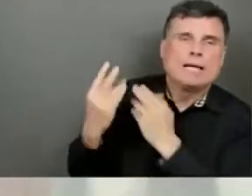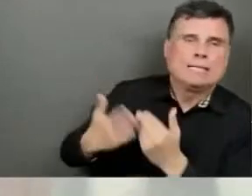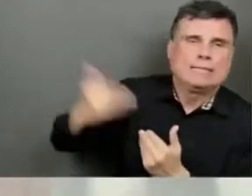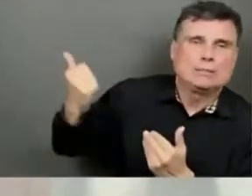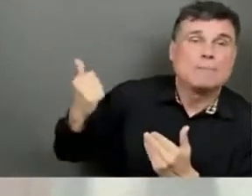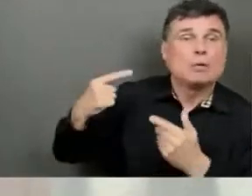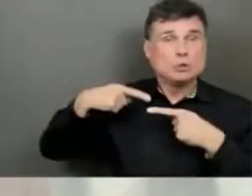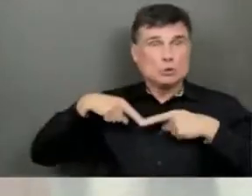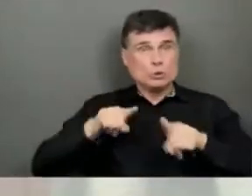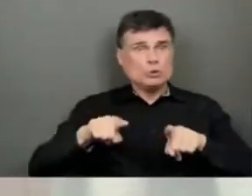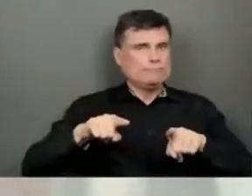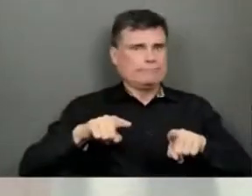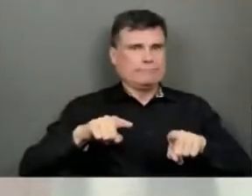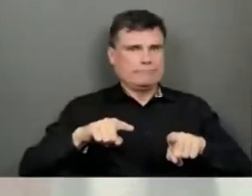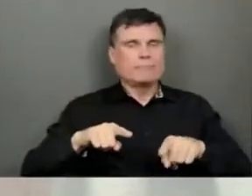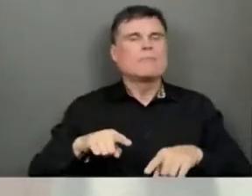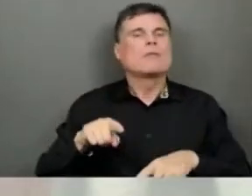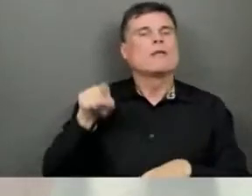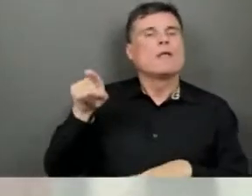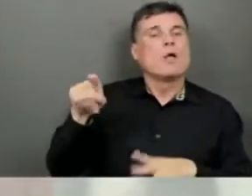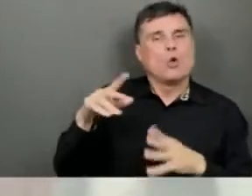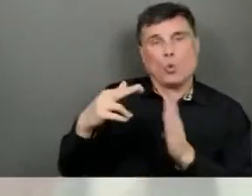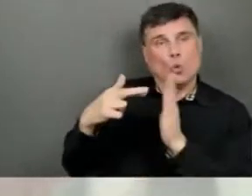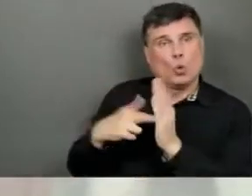something you wish you could do differently regarding restrictions?